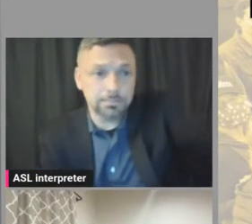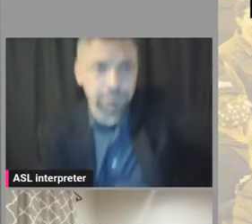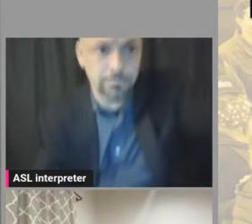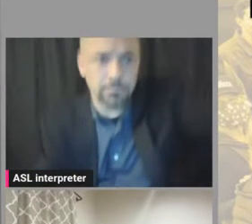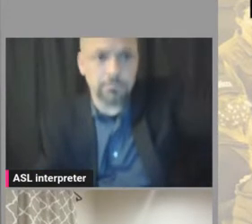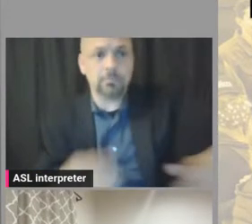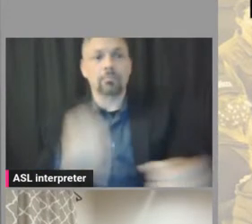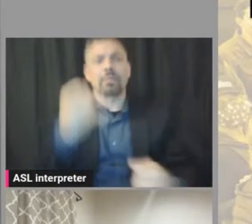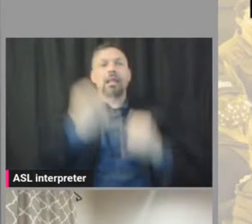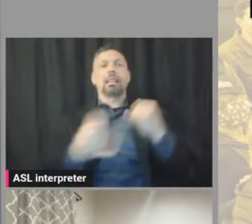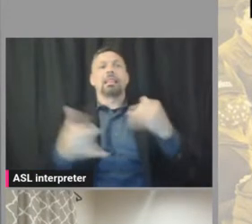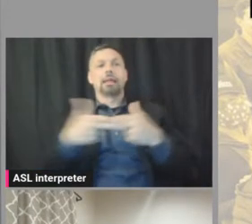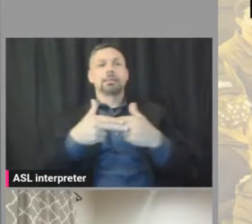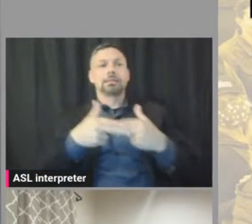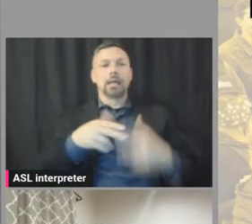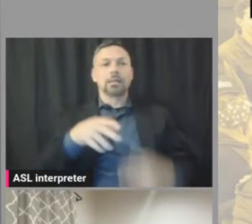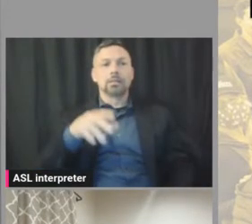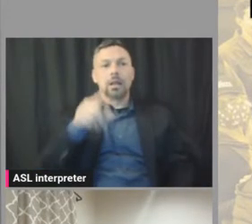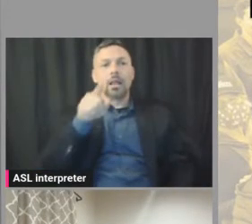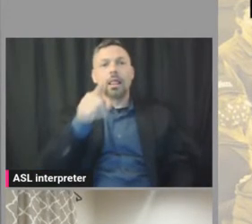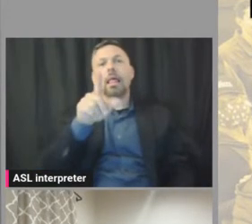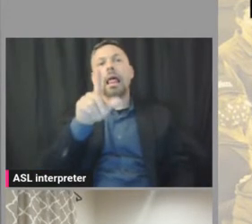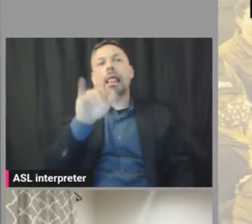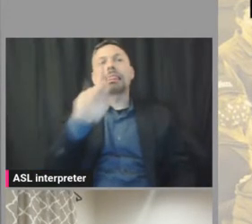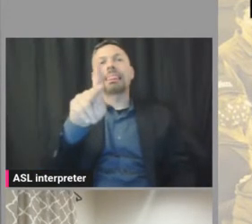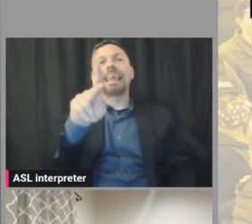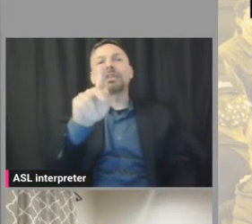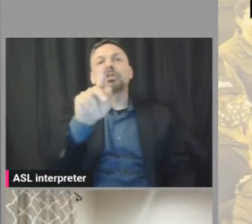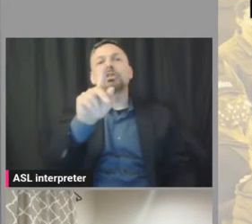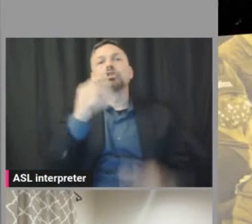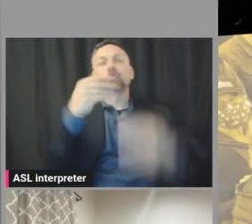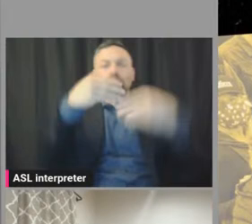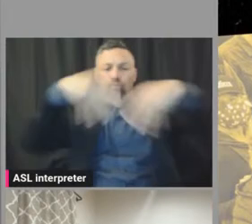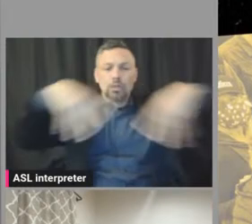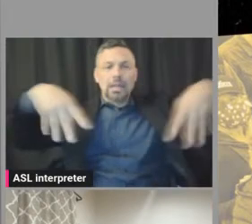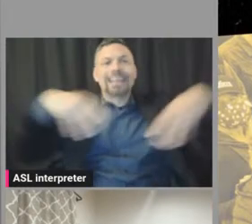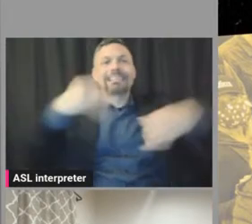Josh. Thank you. This is a link tree at the very last slide,